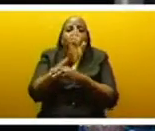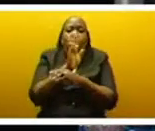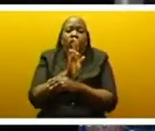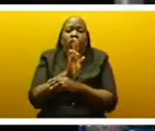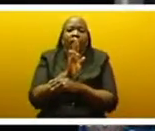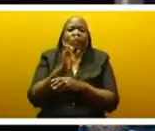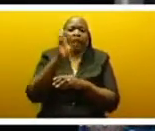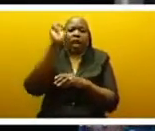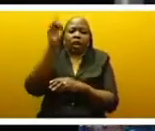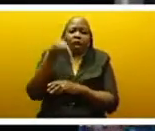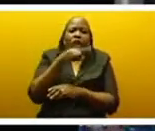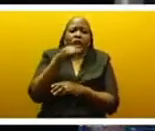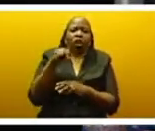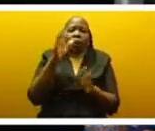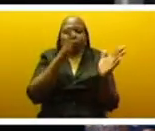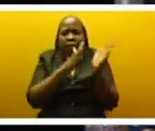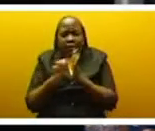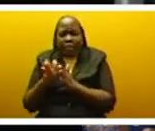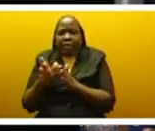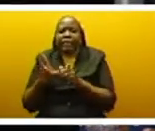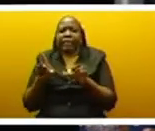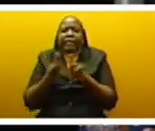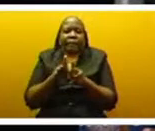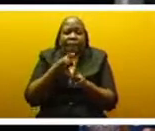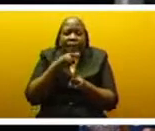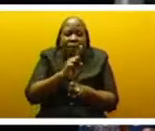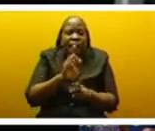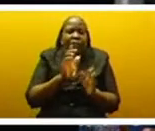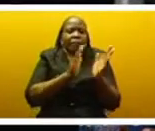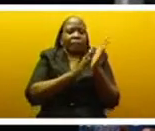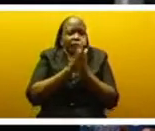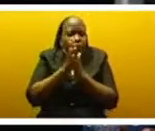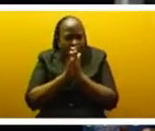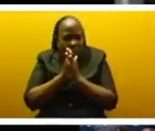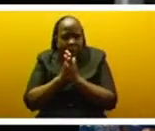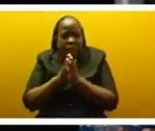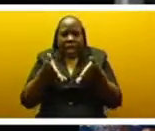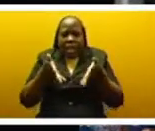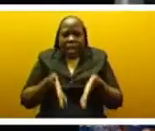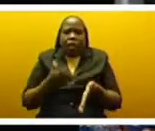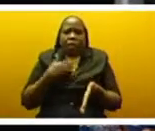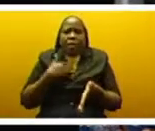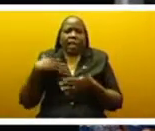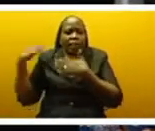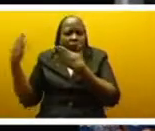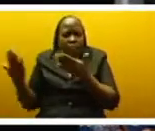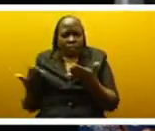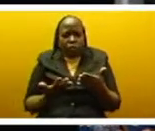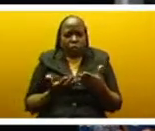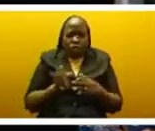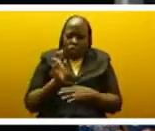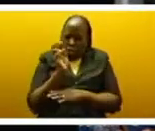process. And they persuaded you. And I invite you to look at paragraphs